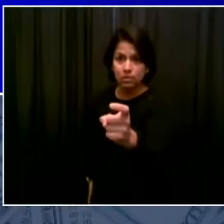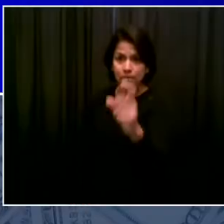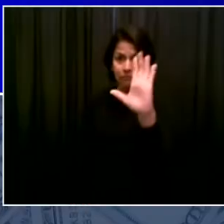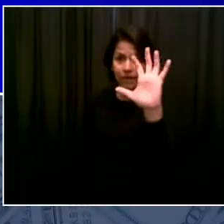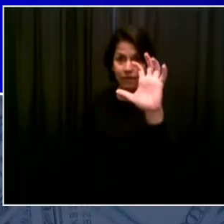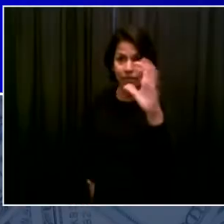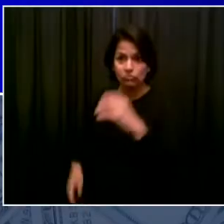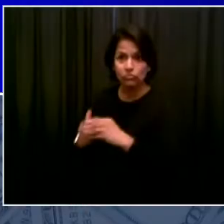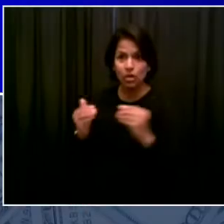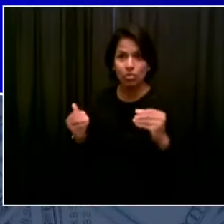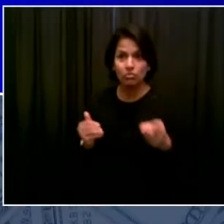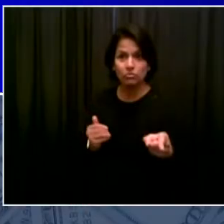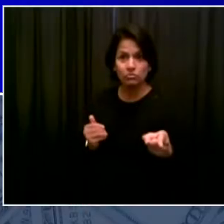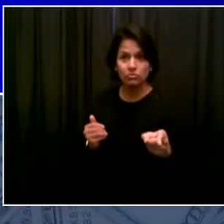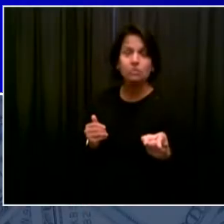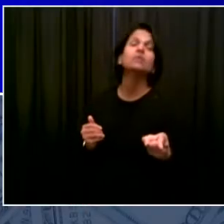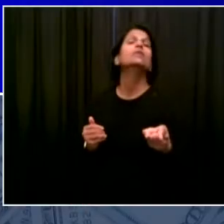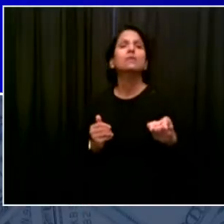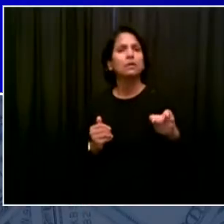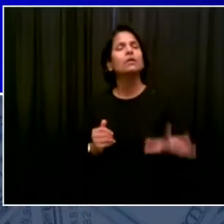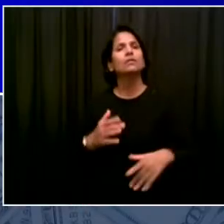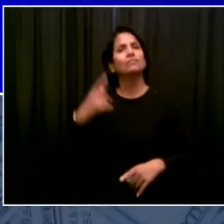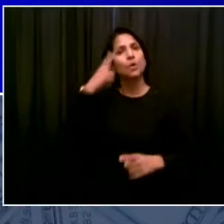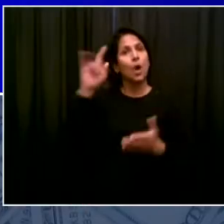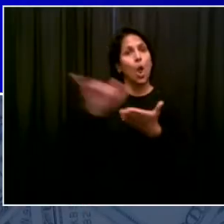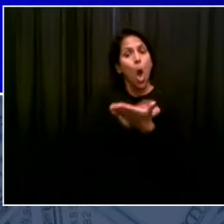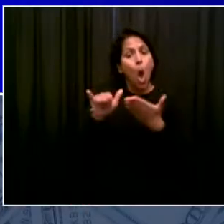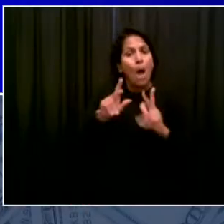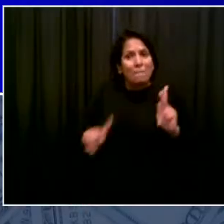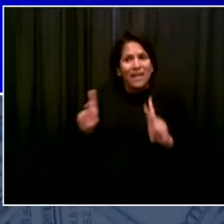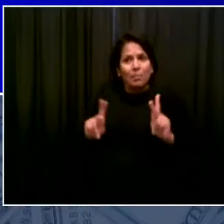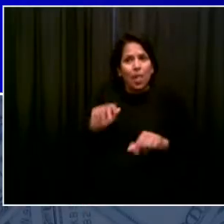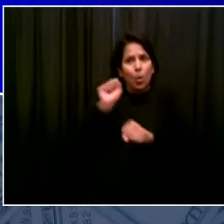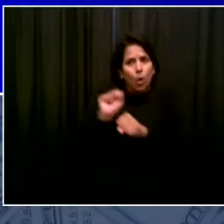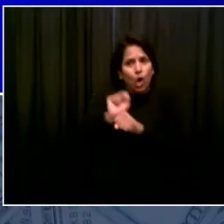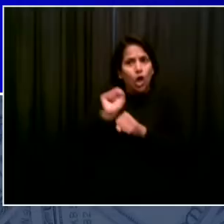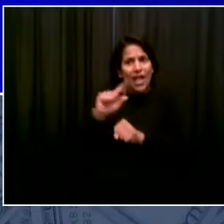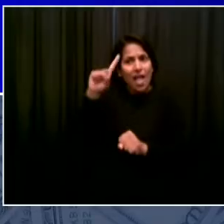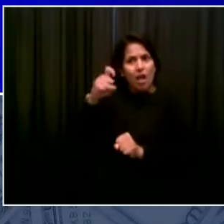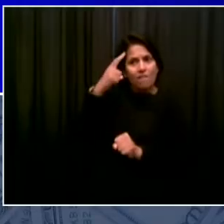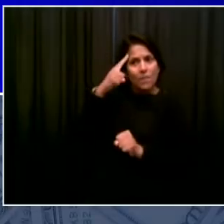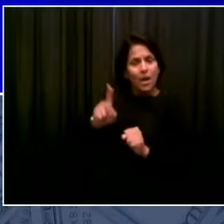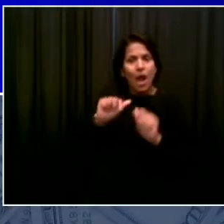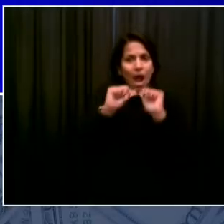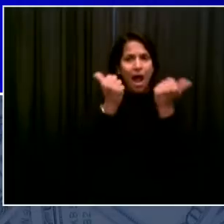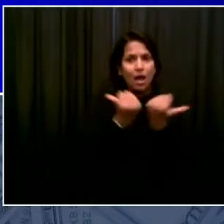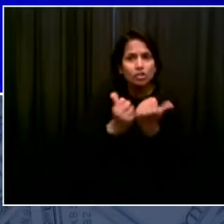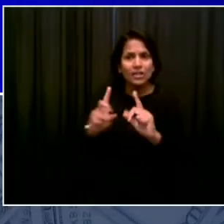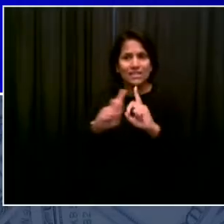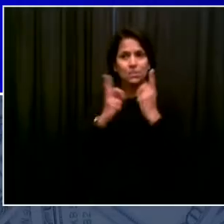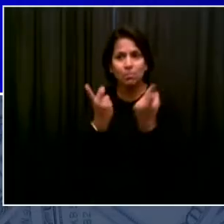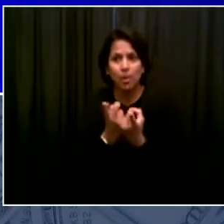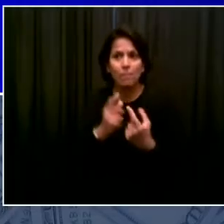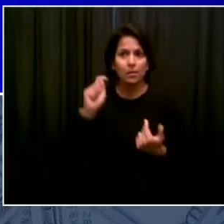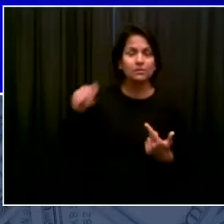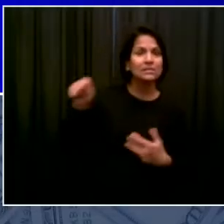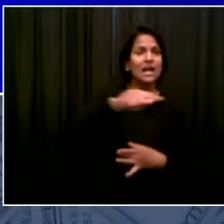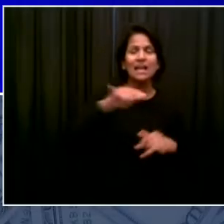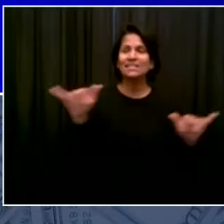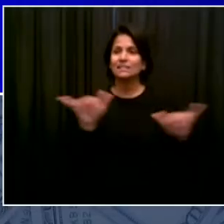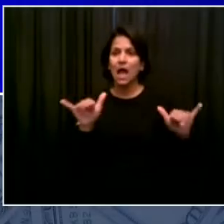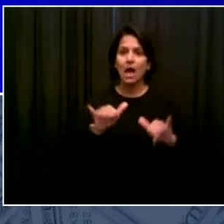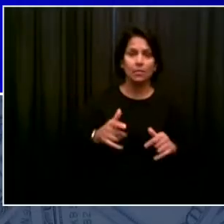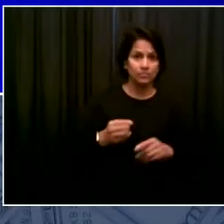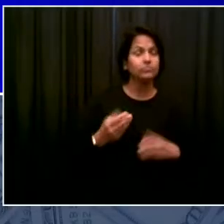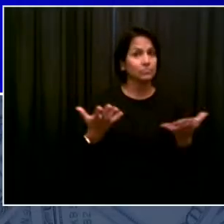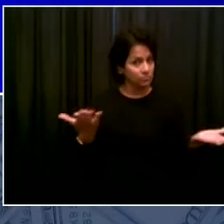get vaccinated right up until the afternoon, October 29th. Get that card and you're good to go. If not, as we saw with